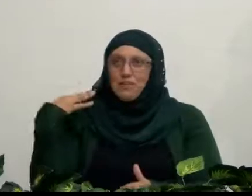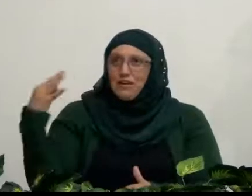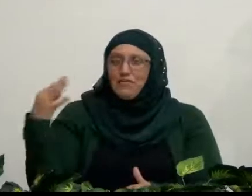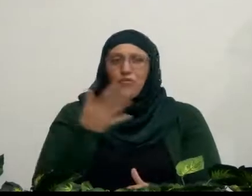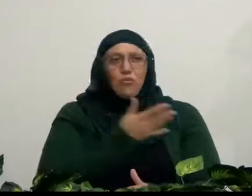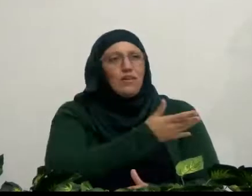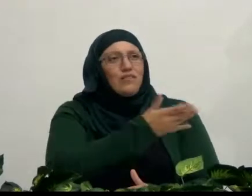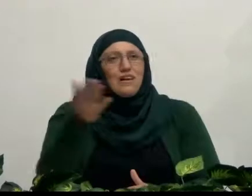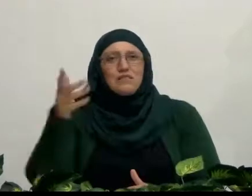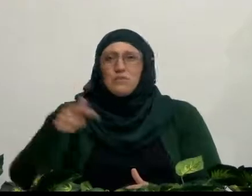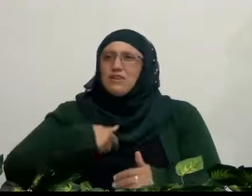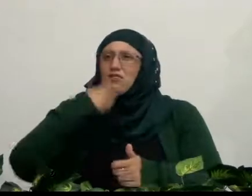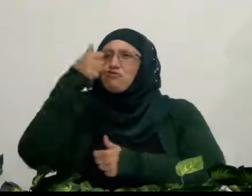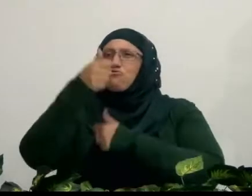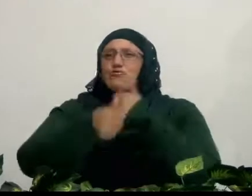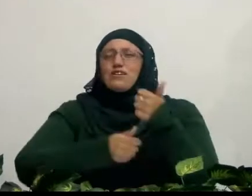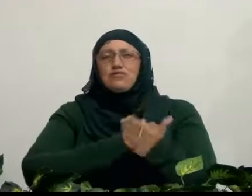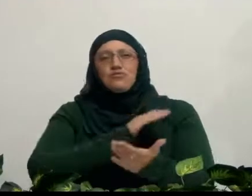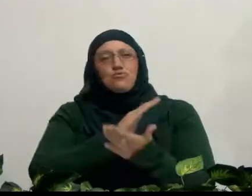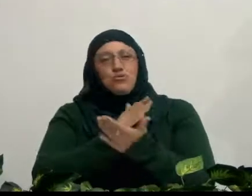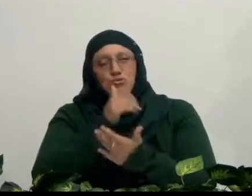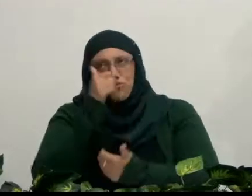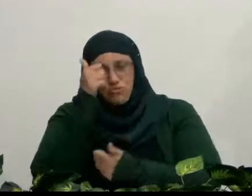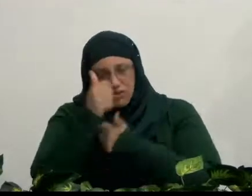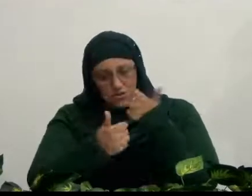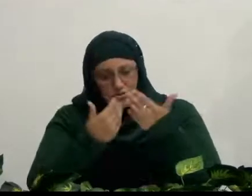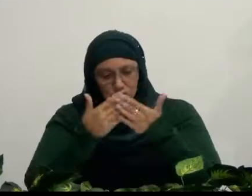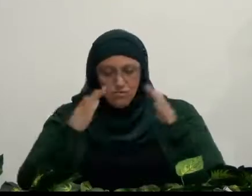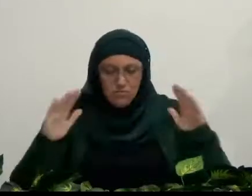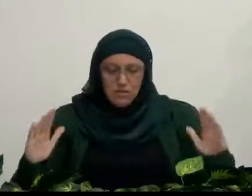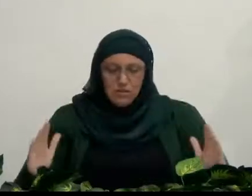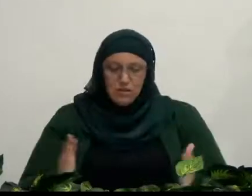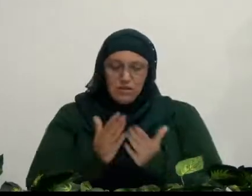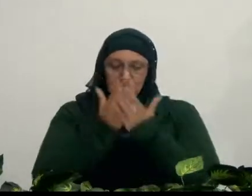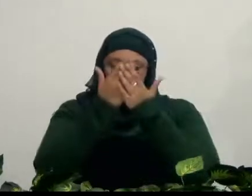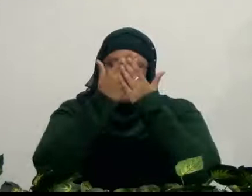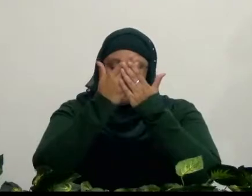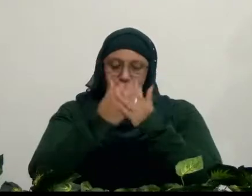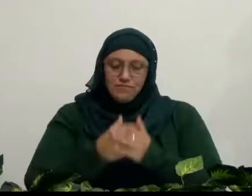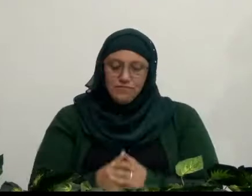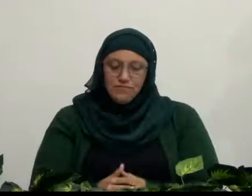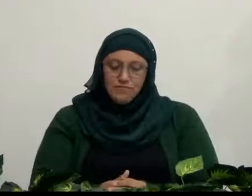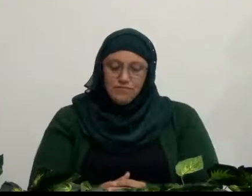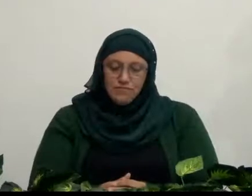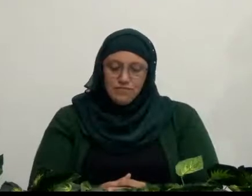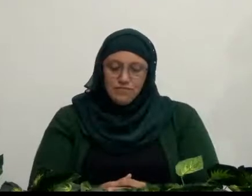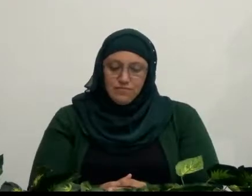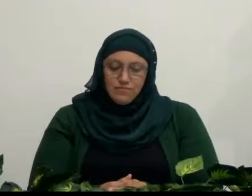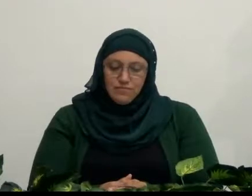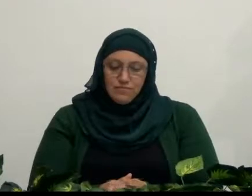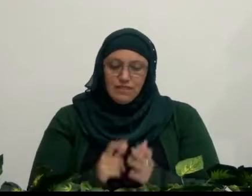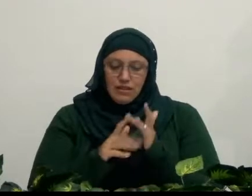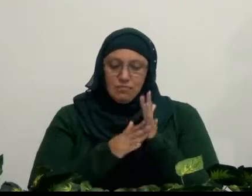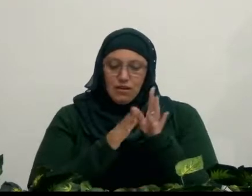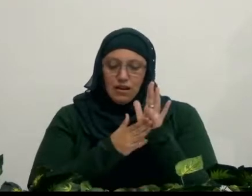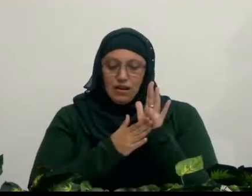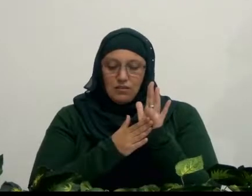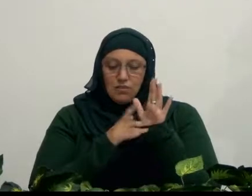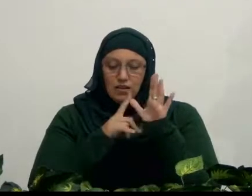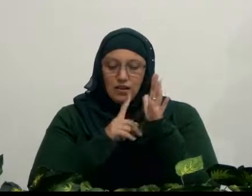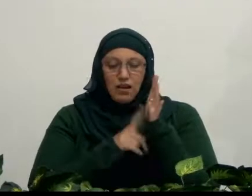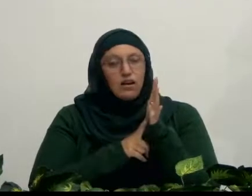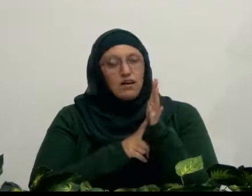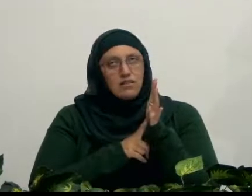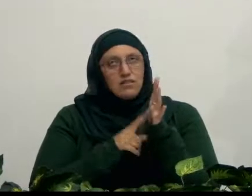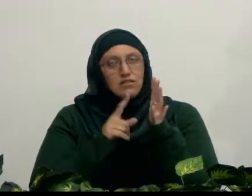our sincere congratulations to Sahib al-Asr wa al-Zaman. On auspicious occasions, we are celebrating